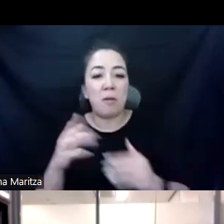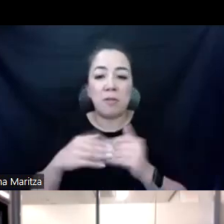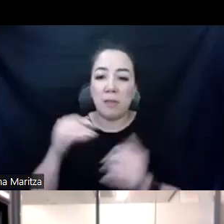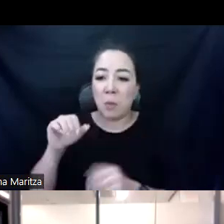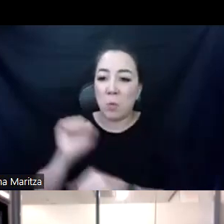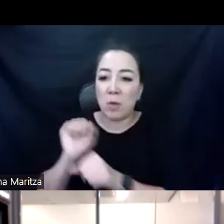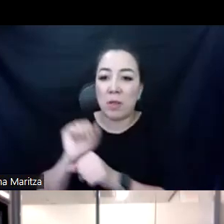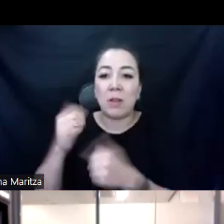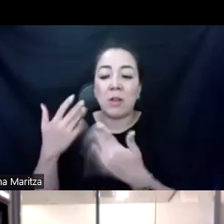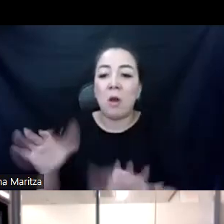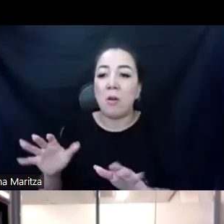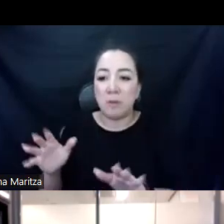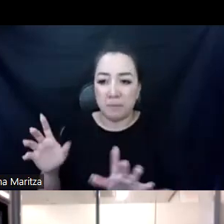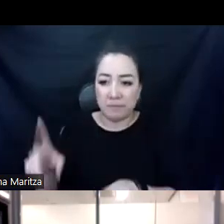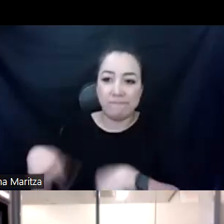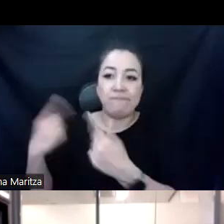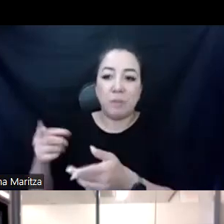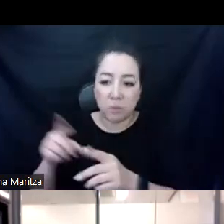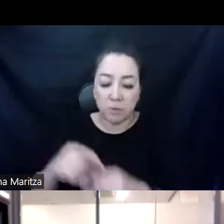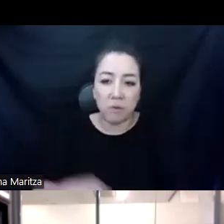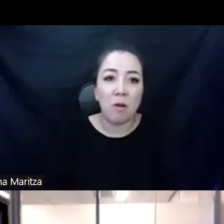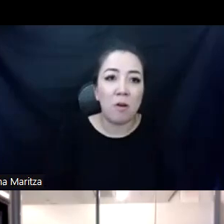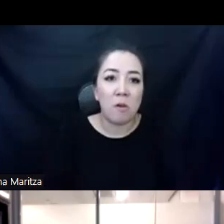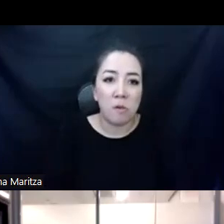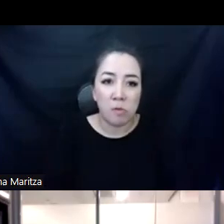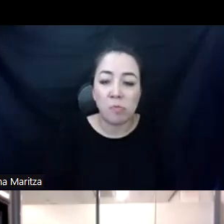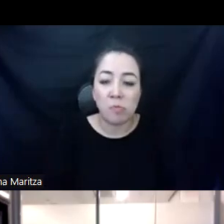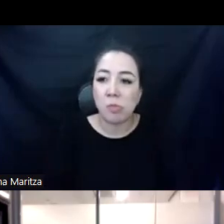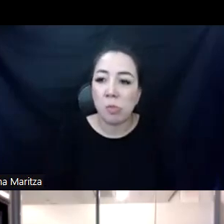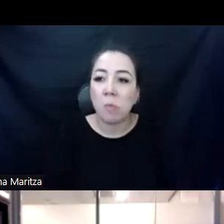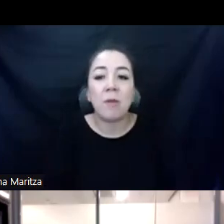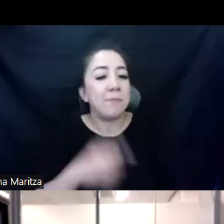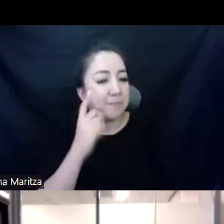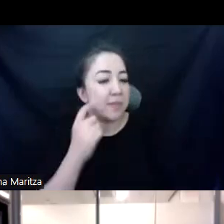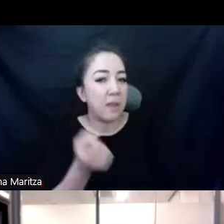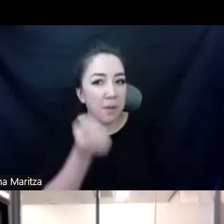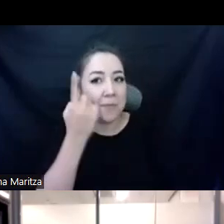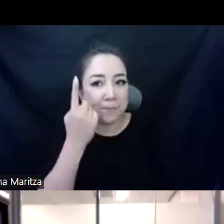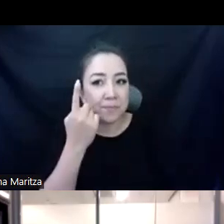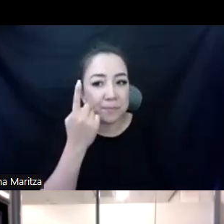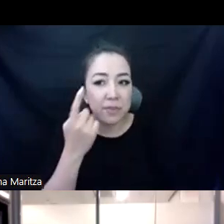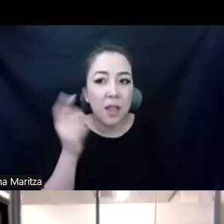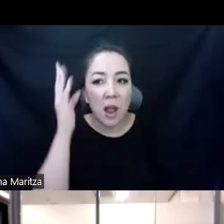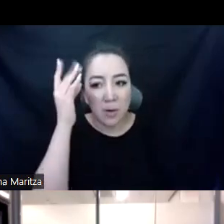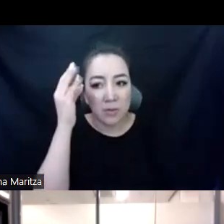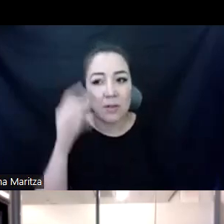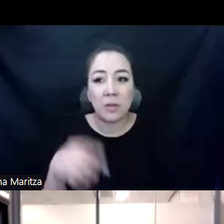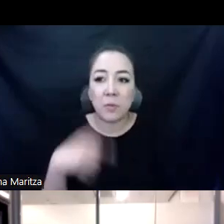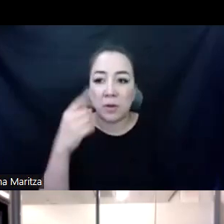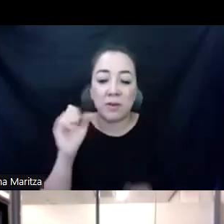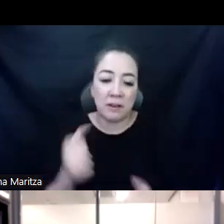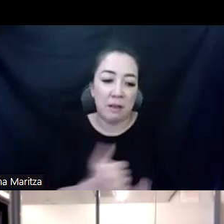been undertaken so far. So like, I think. I think I understand. I was just thinking that one could help the